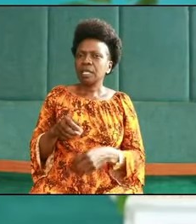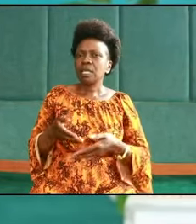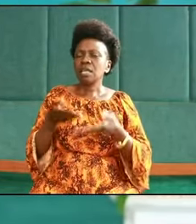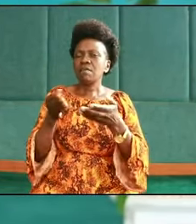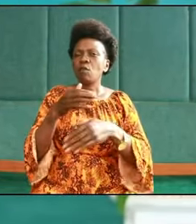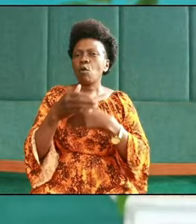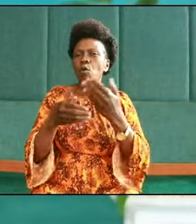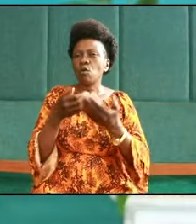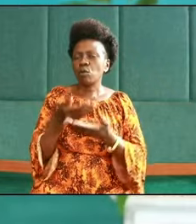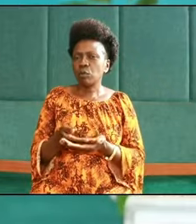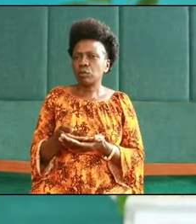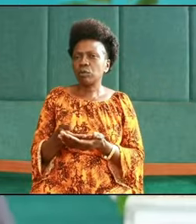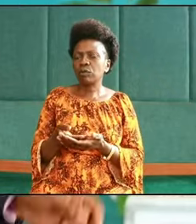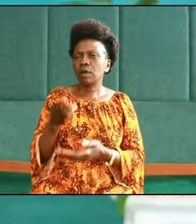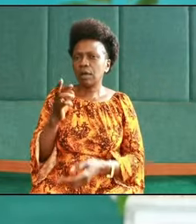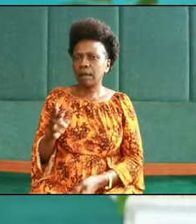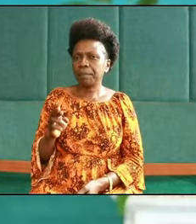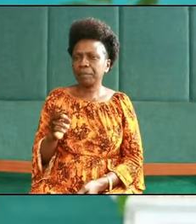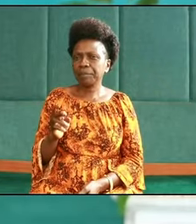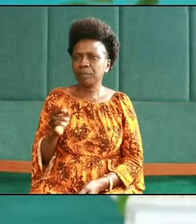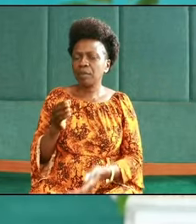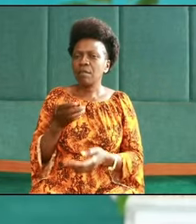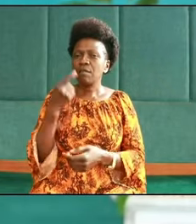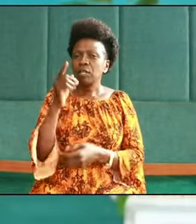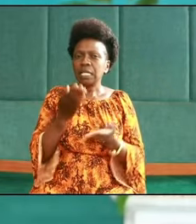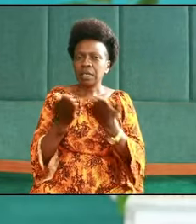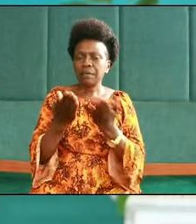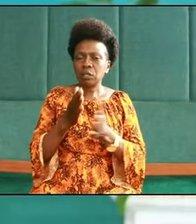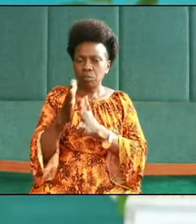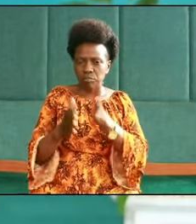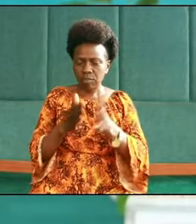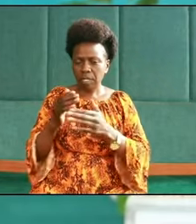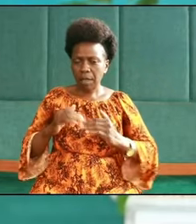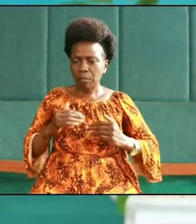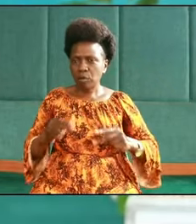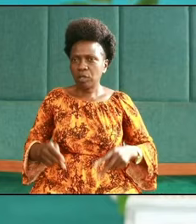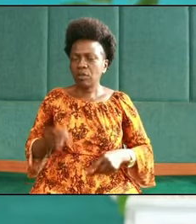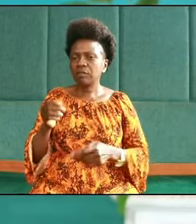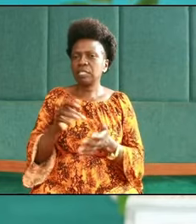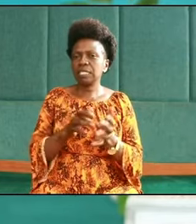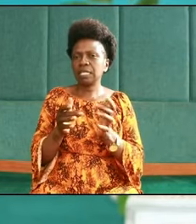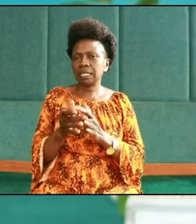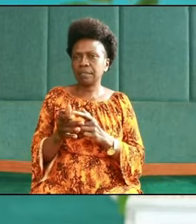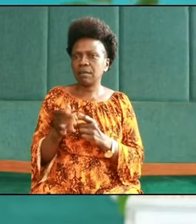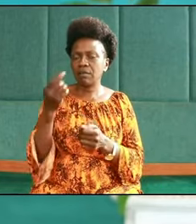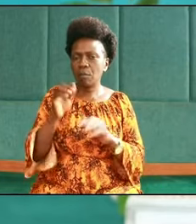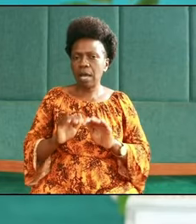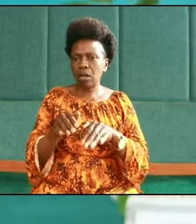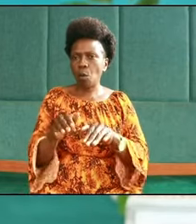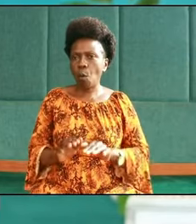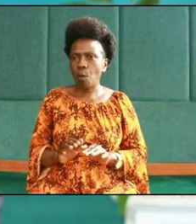all her earning for the service and to prepare the body of Jesus for